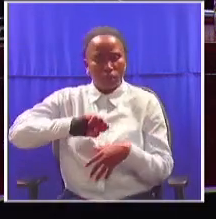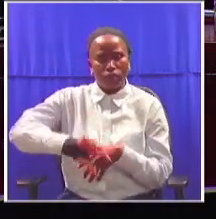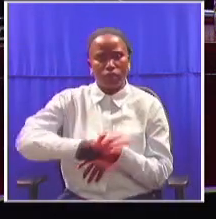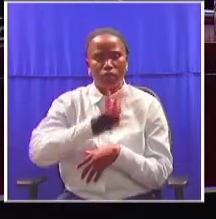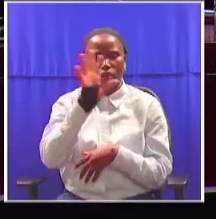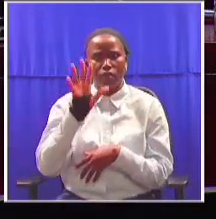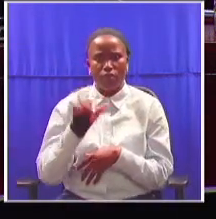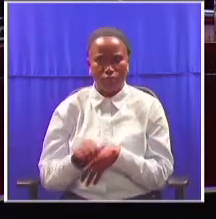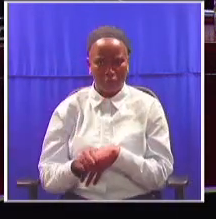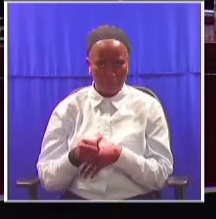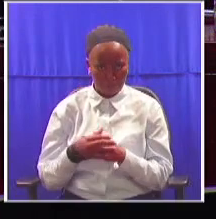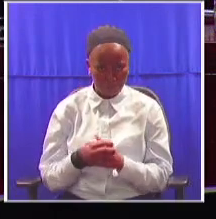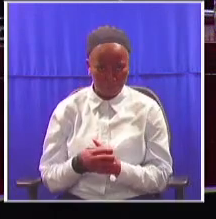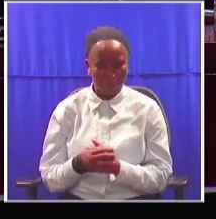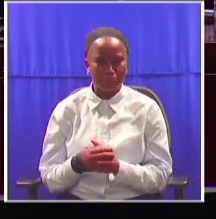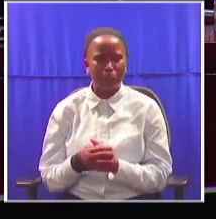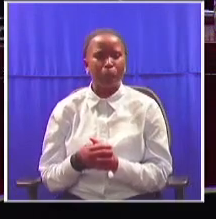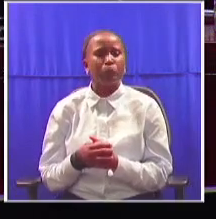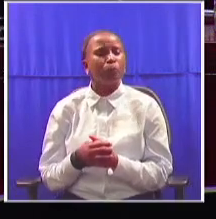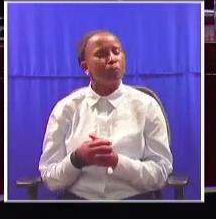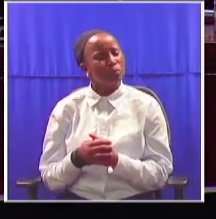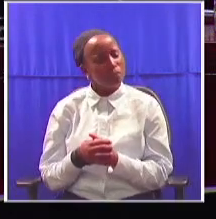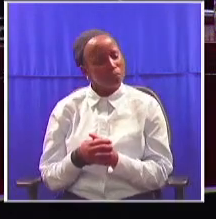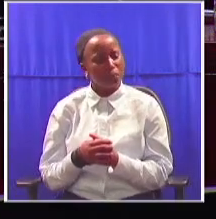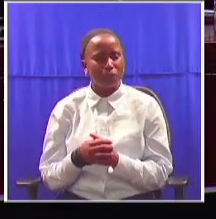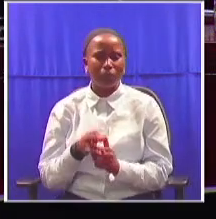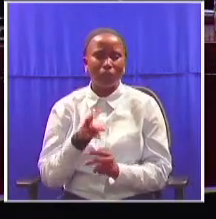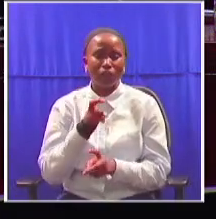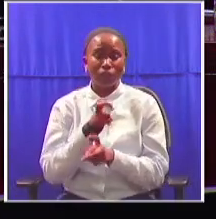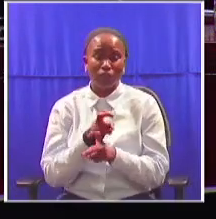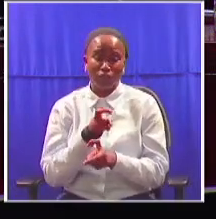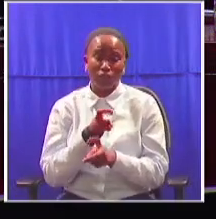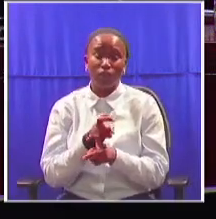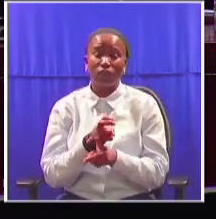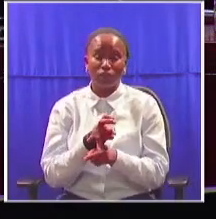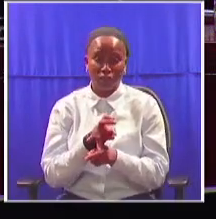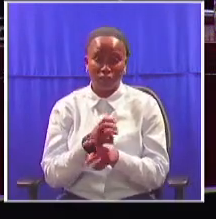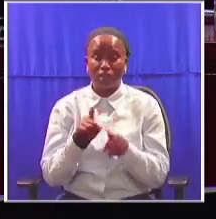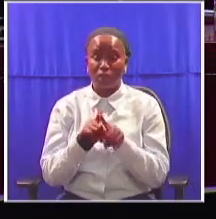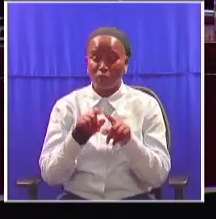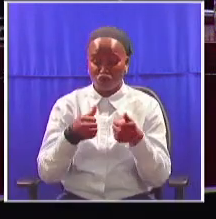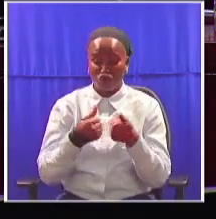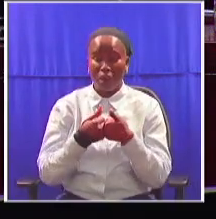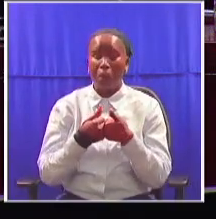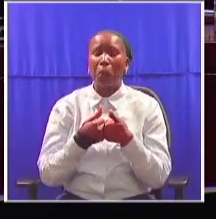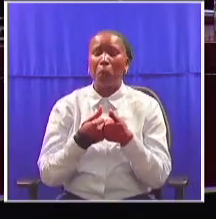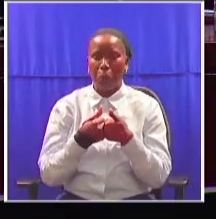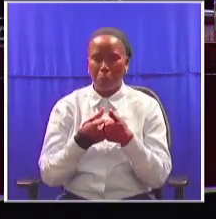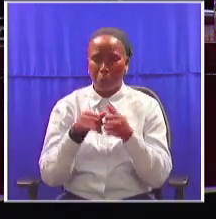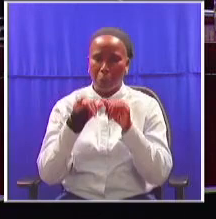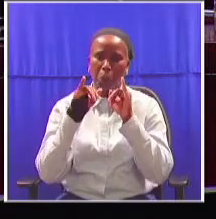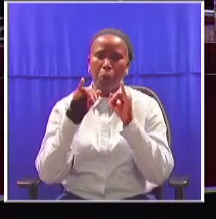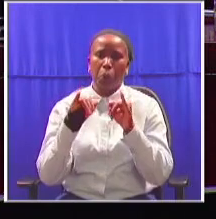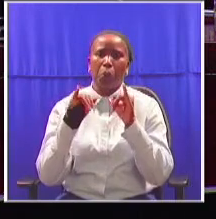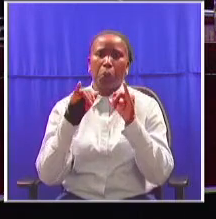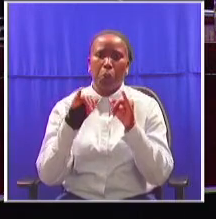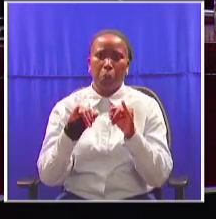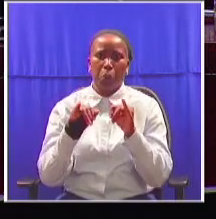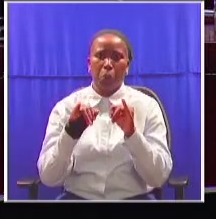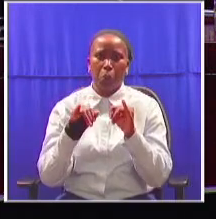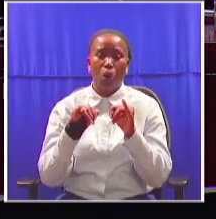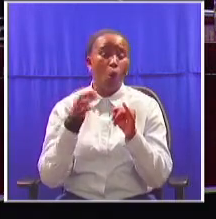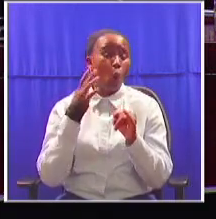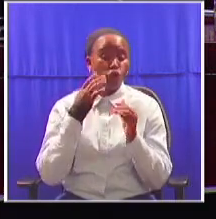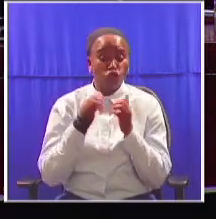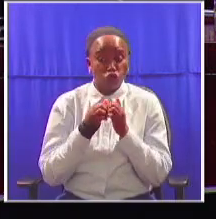As we face some of the most difficult and severe challenges since the dawn of our